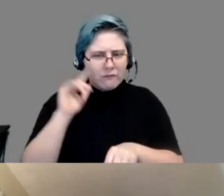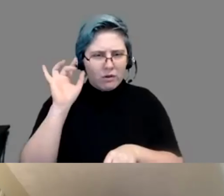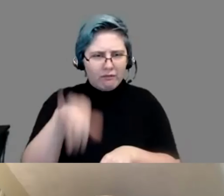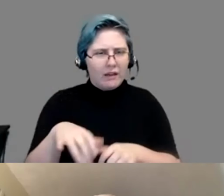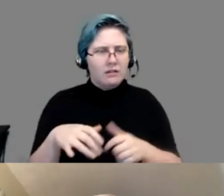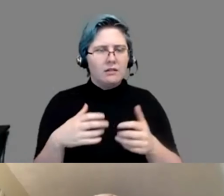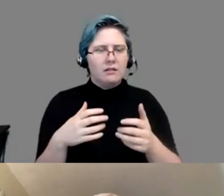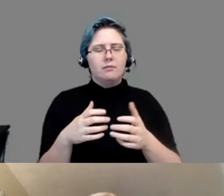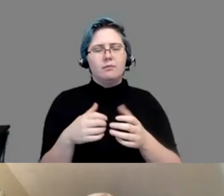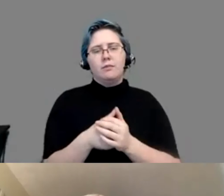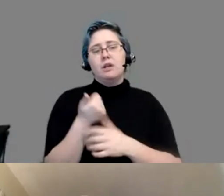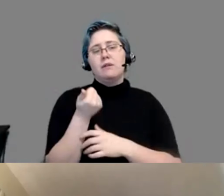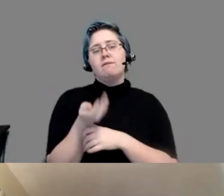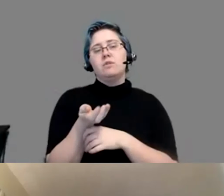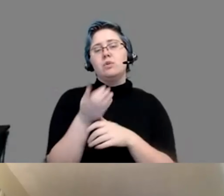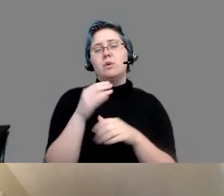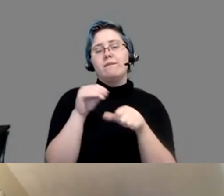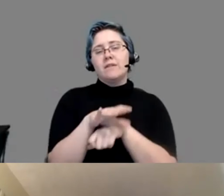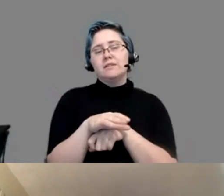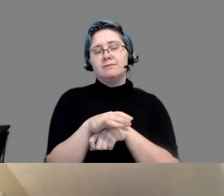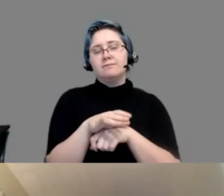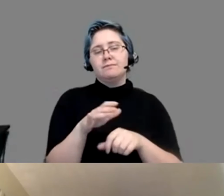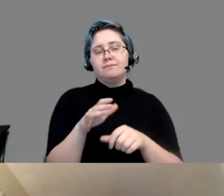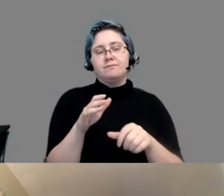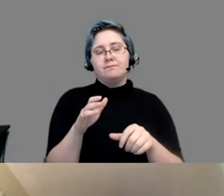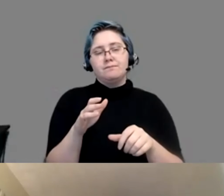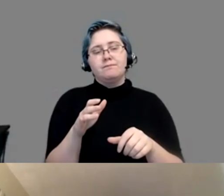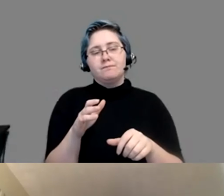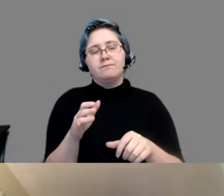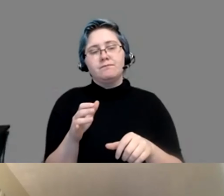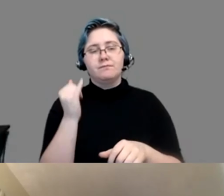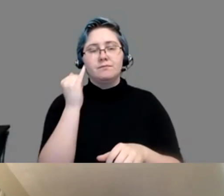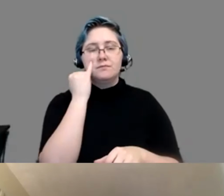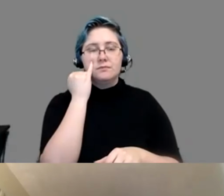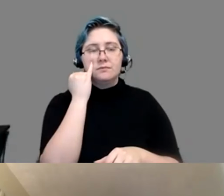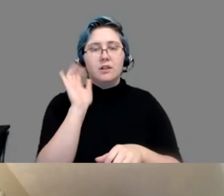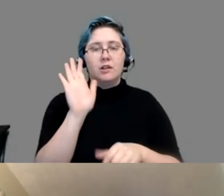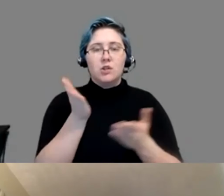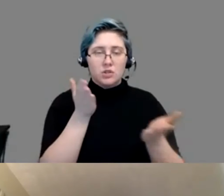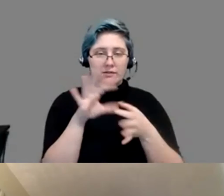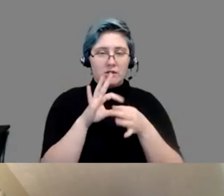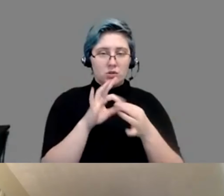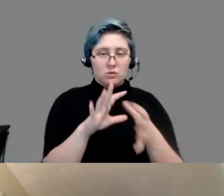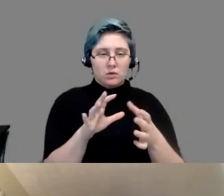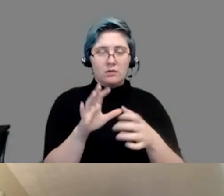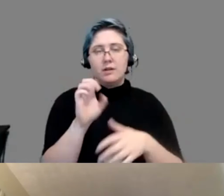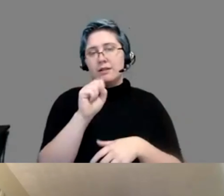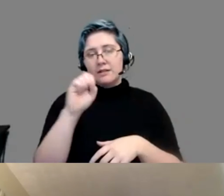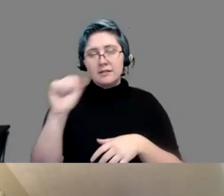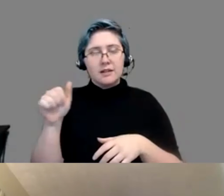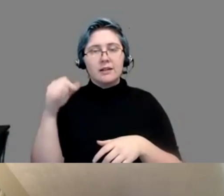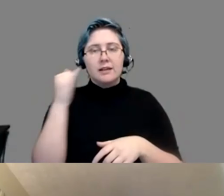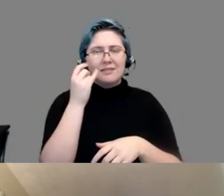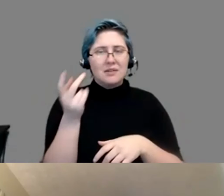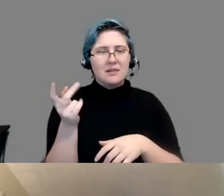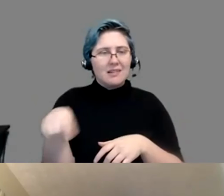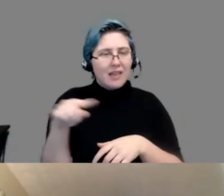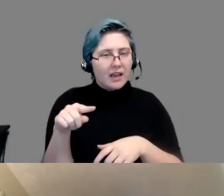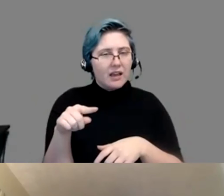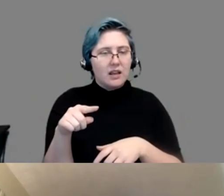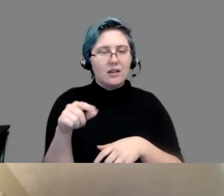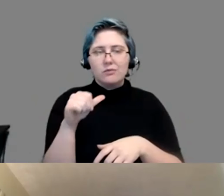And here's a few tips that if your service coordinator or SSA doesn't